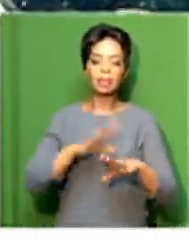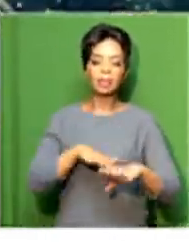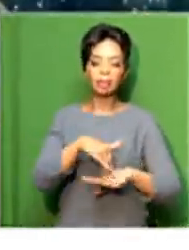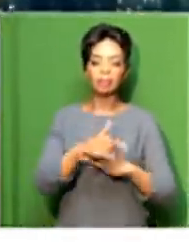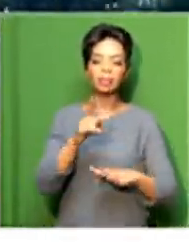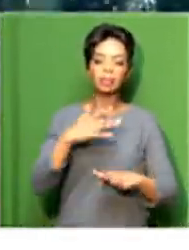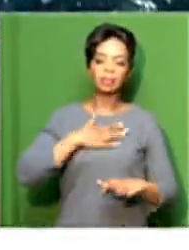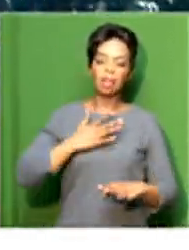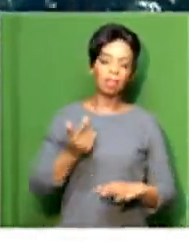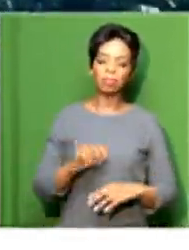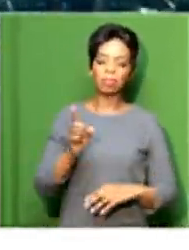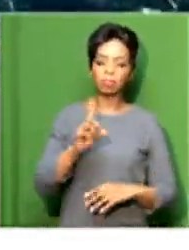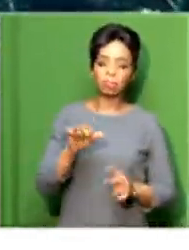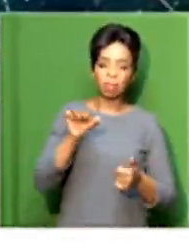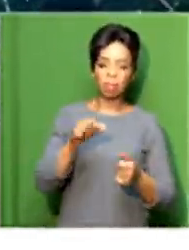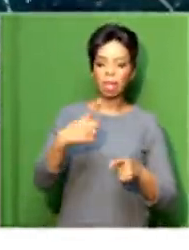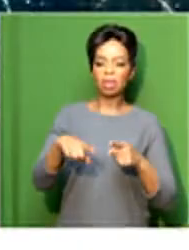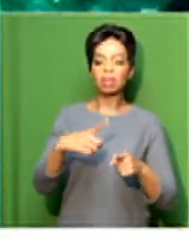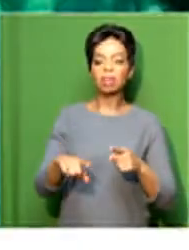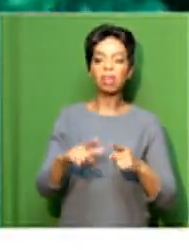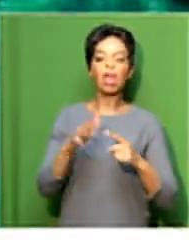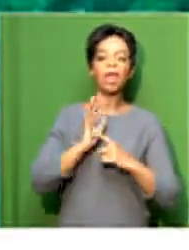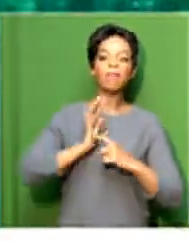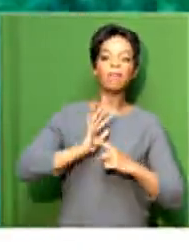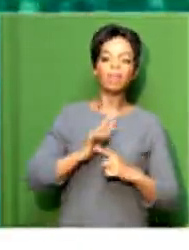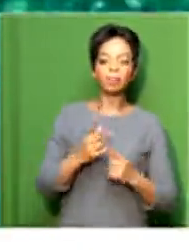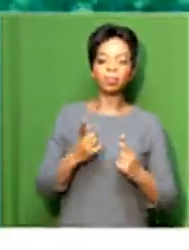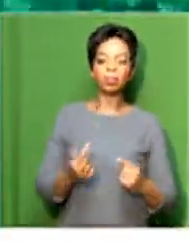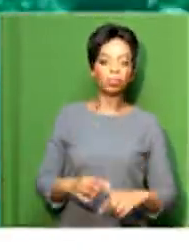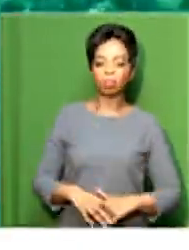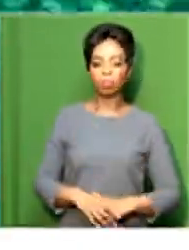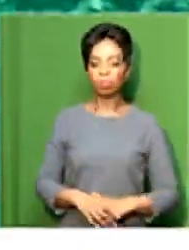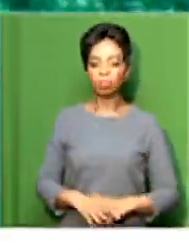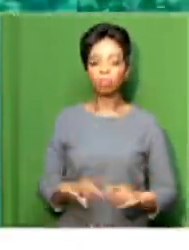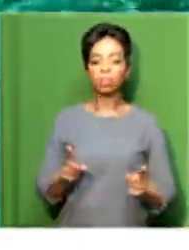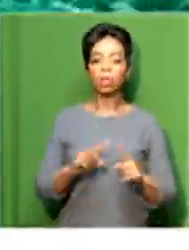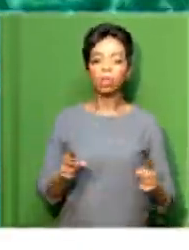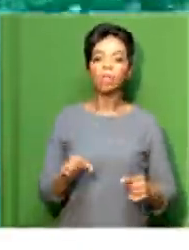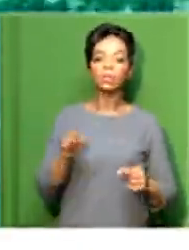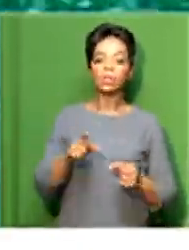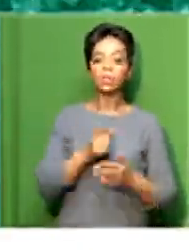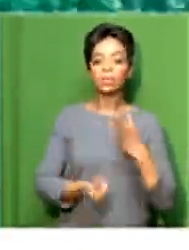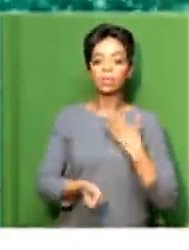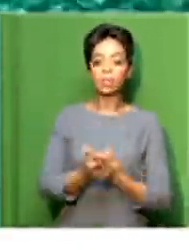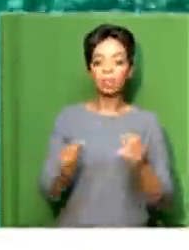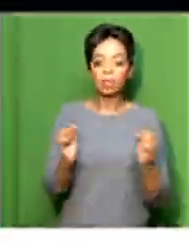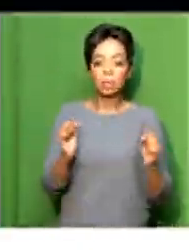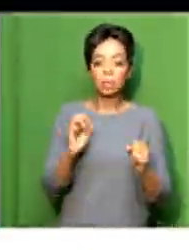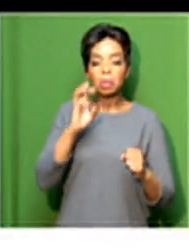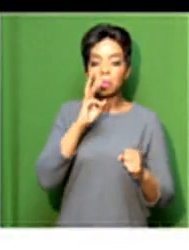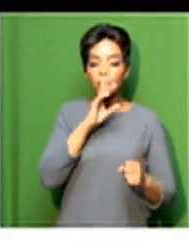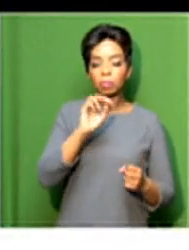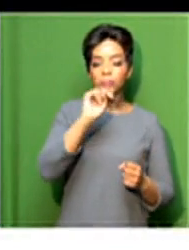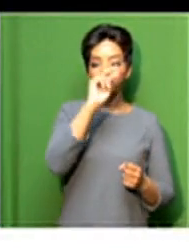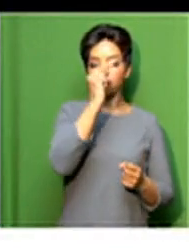film again. And in that process, the first thing that happened to him is he died without a wetsuit, and diving in the cold water really helped him to get his